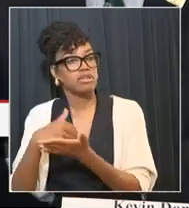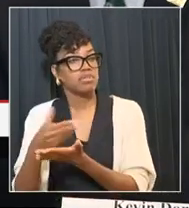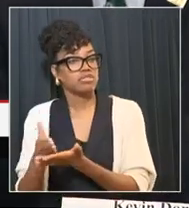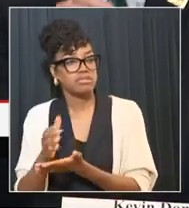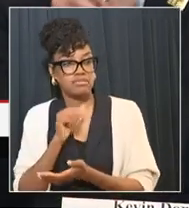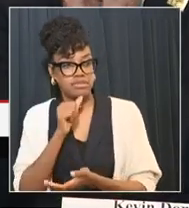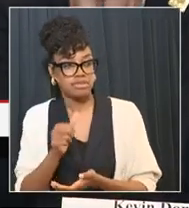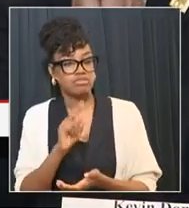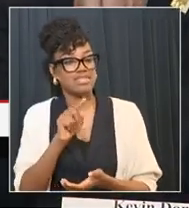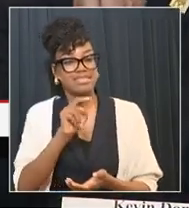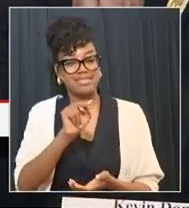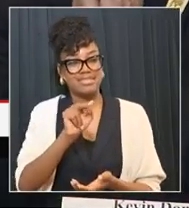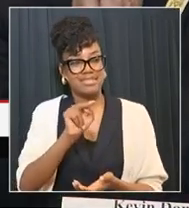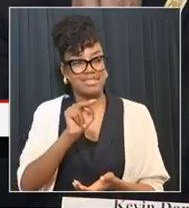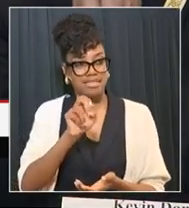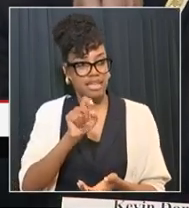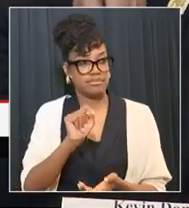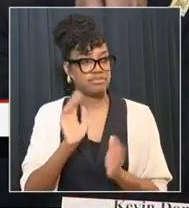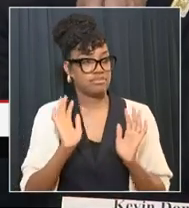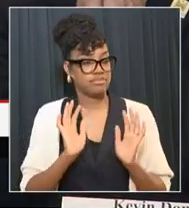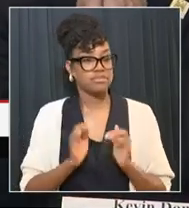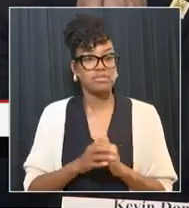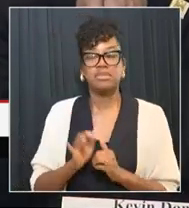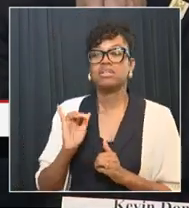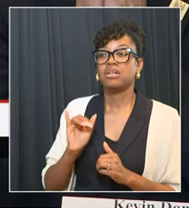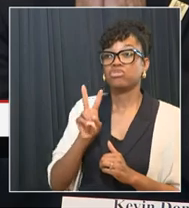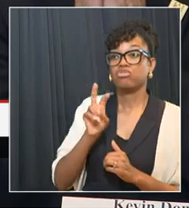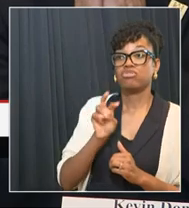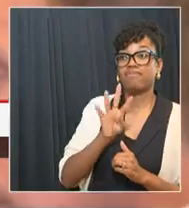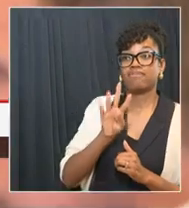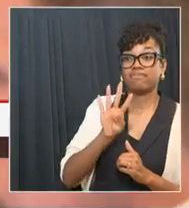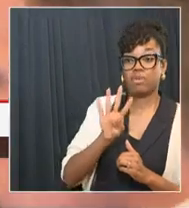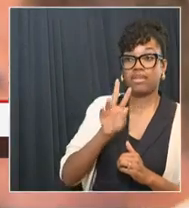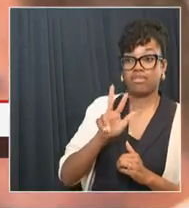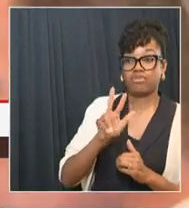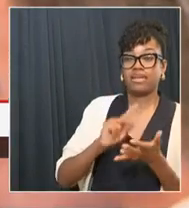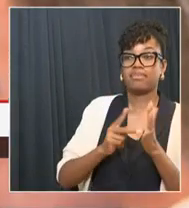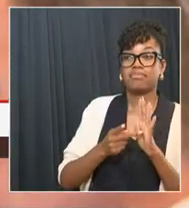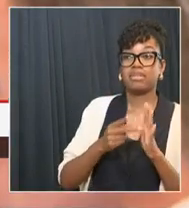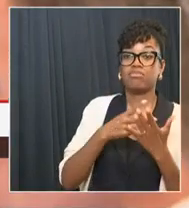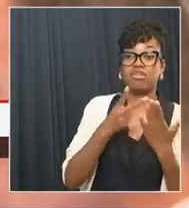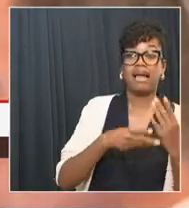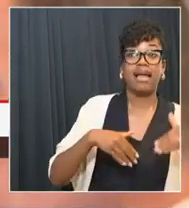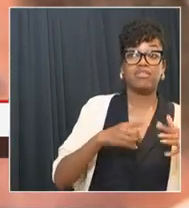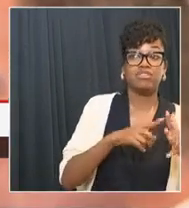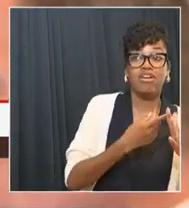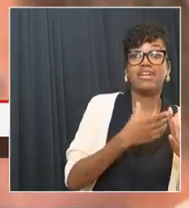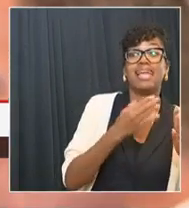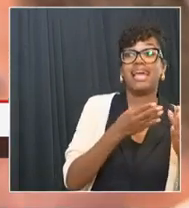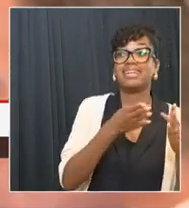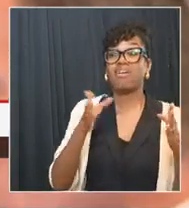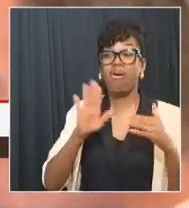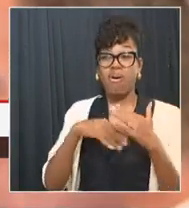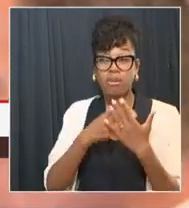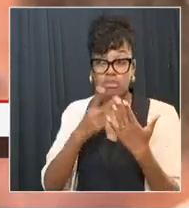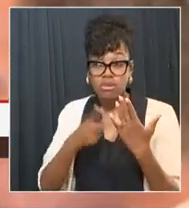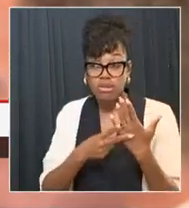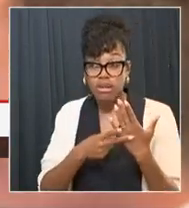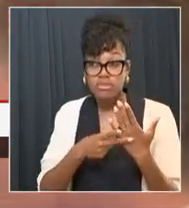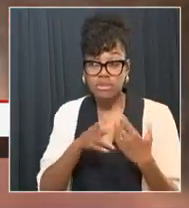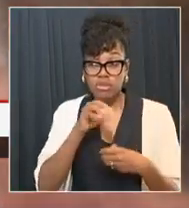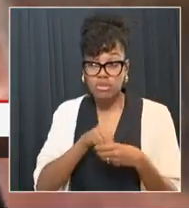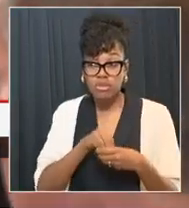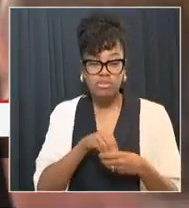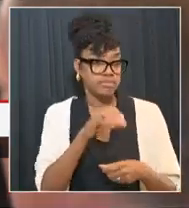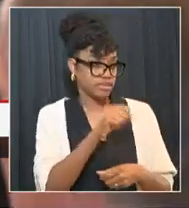And so 243 includes not only programs that haven't started, but across all programs. That's correct. Okay, thank you for clarifying that. And then I guess my